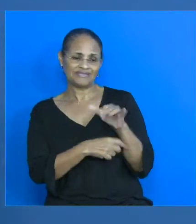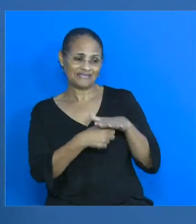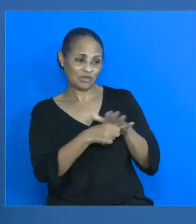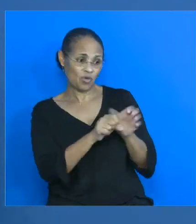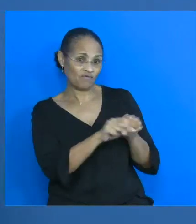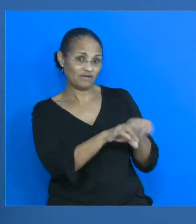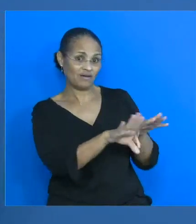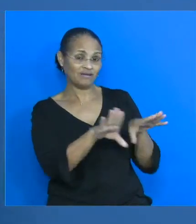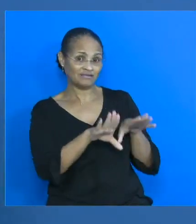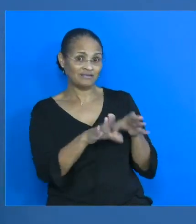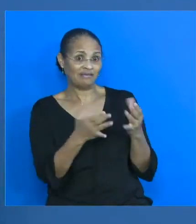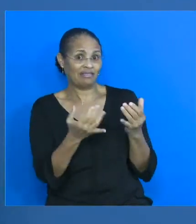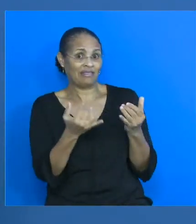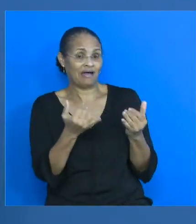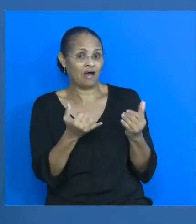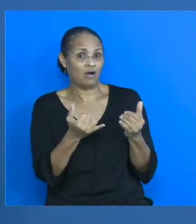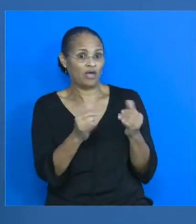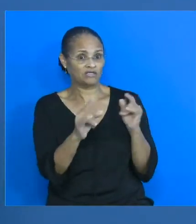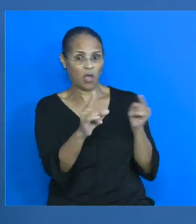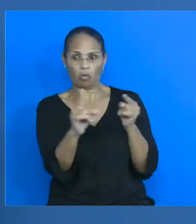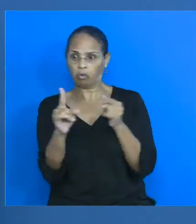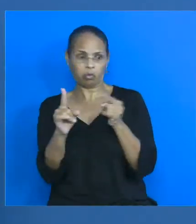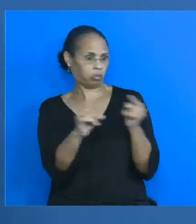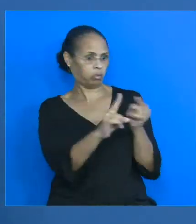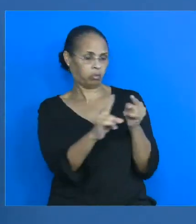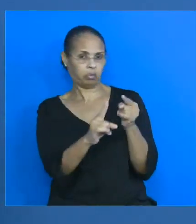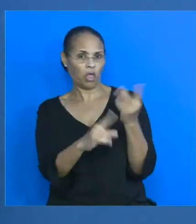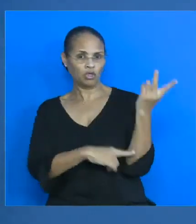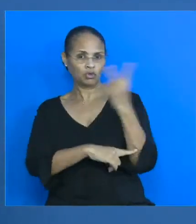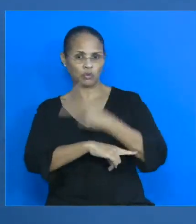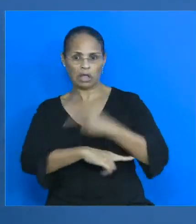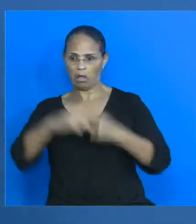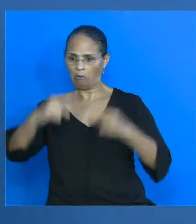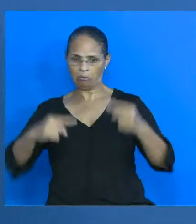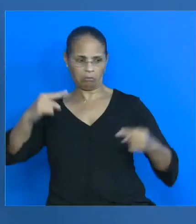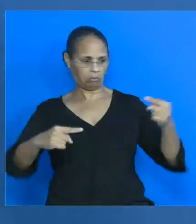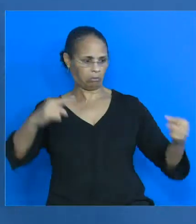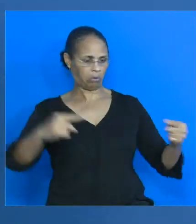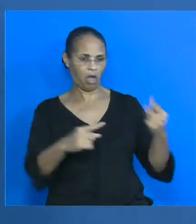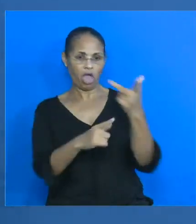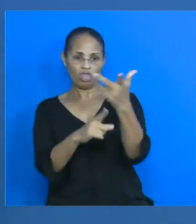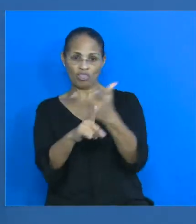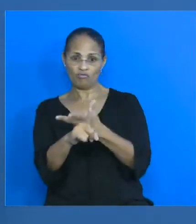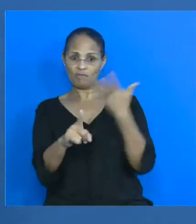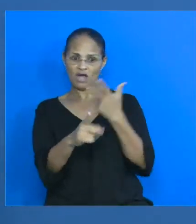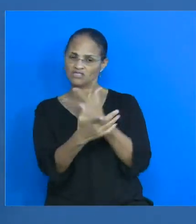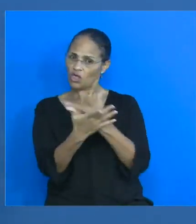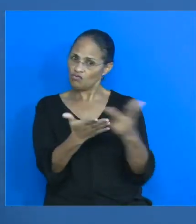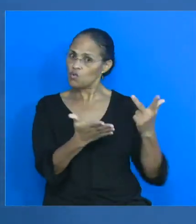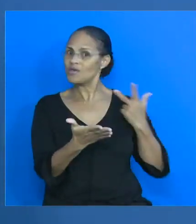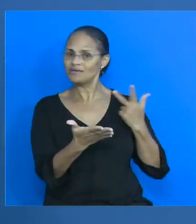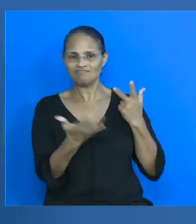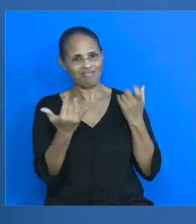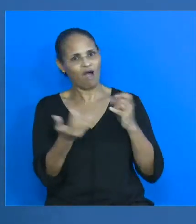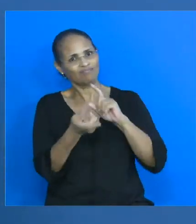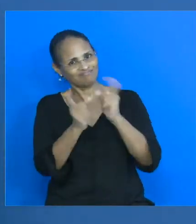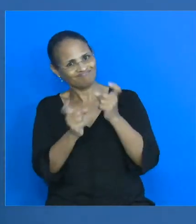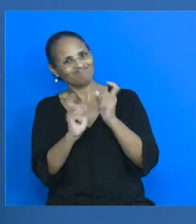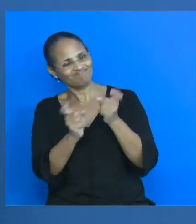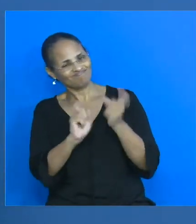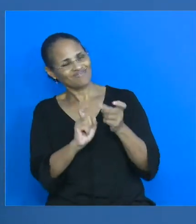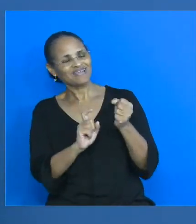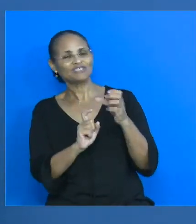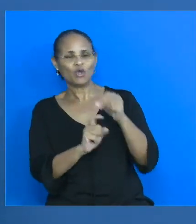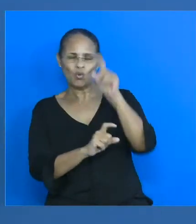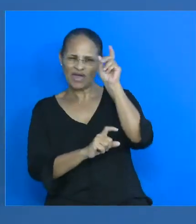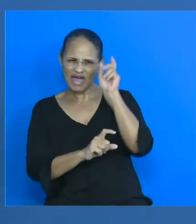COVID-19 phenomenon is a moving target. No 2 days are the same. What we knew 3 weeks ago has changed. So we